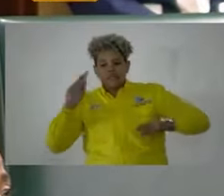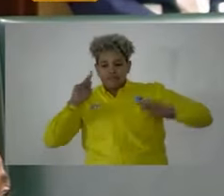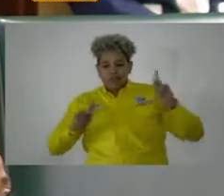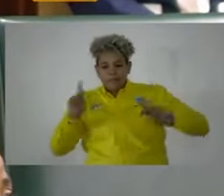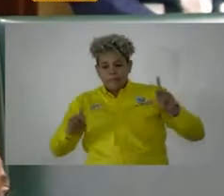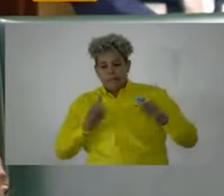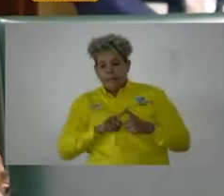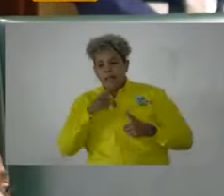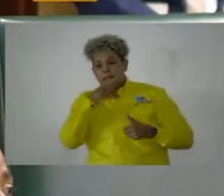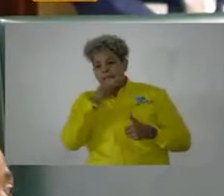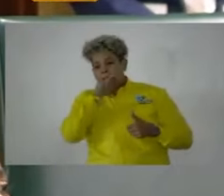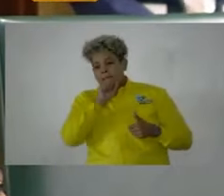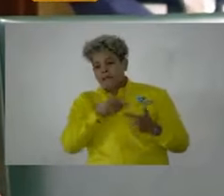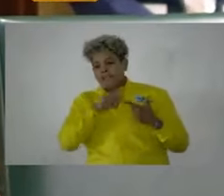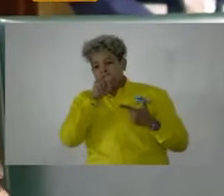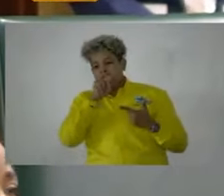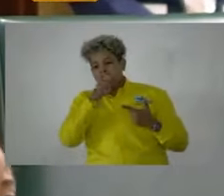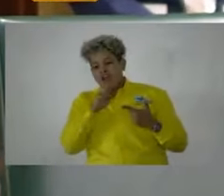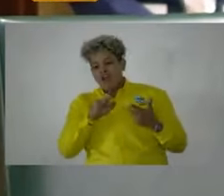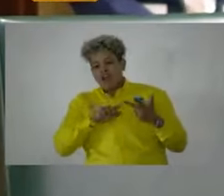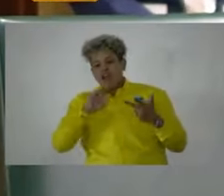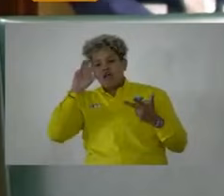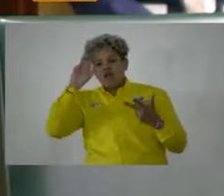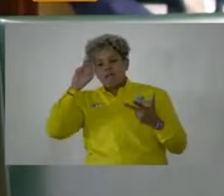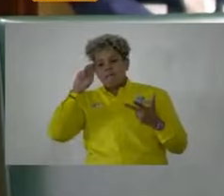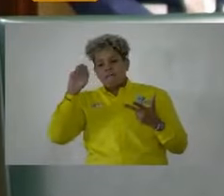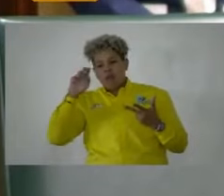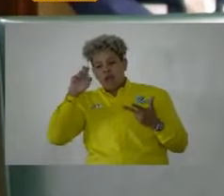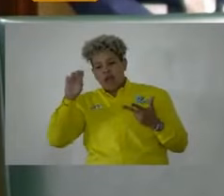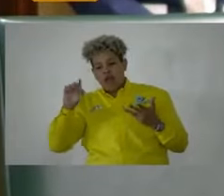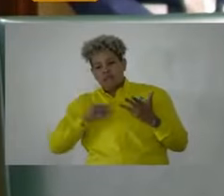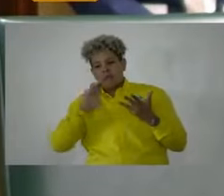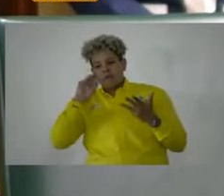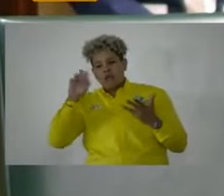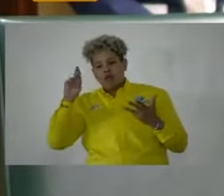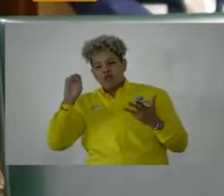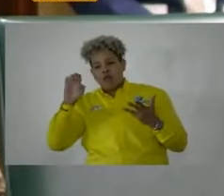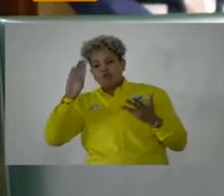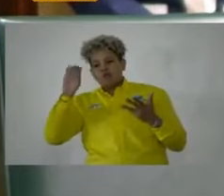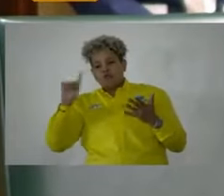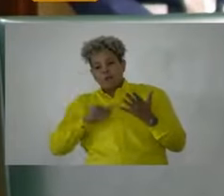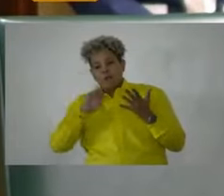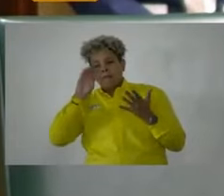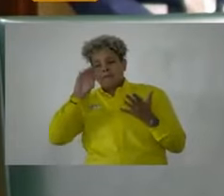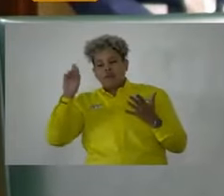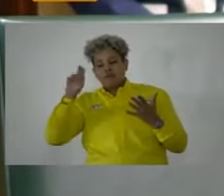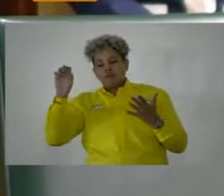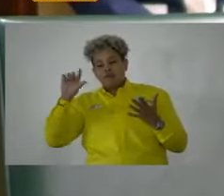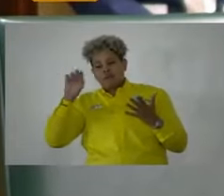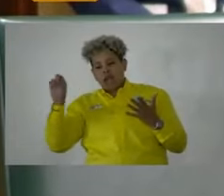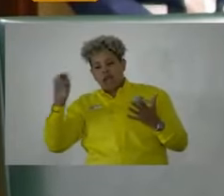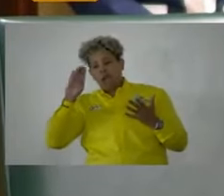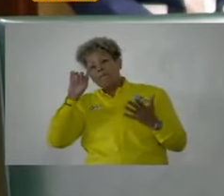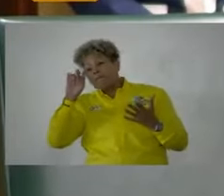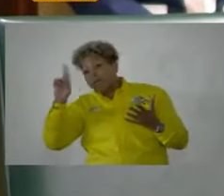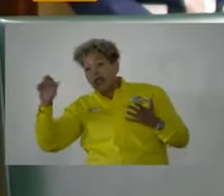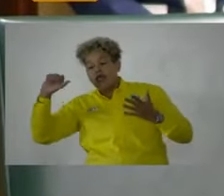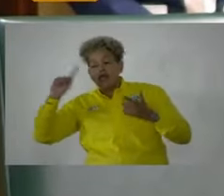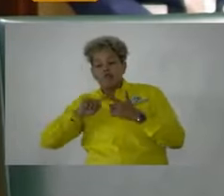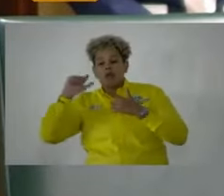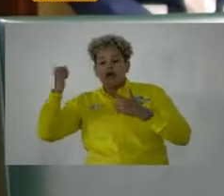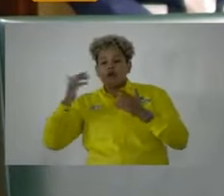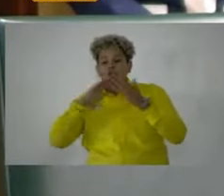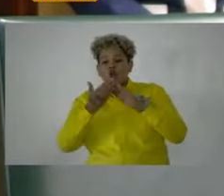in Pines of Karachi, Mount Edgecombe, Melrose Mews, Bedworth Gardens, Bel Air, and a host of other